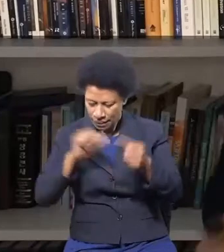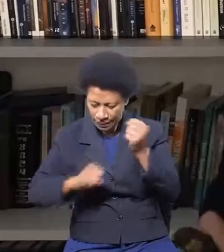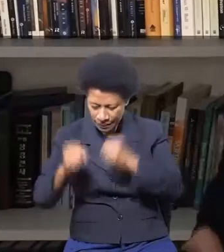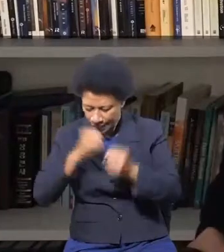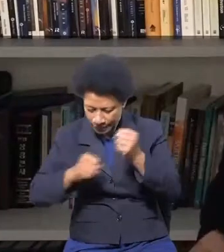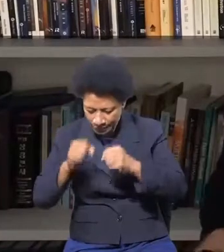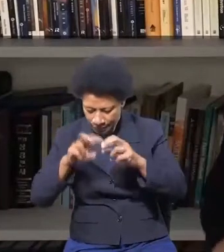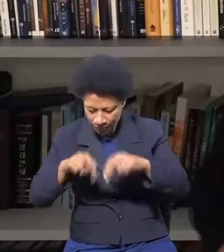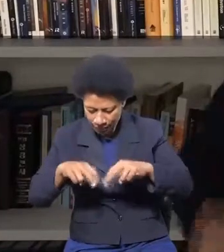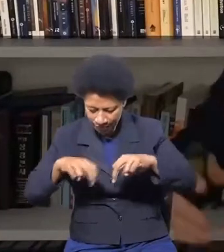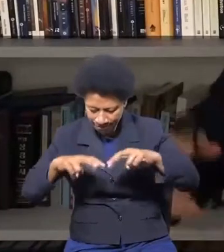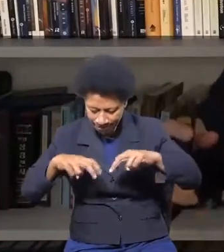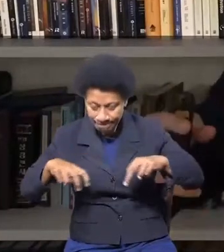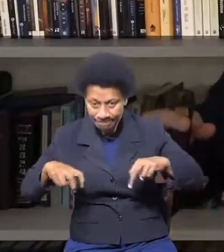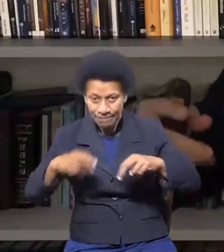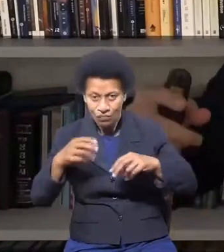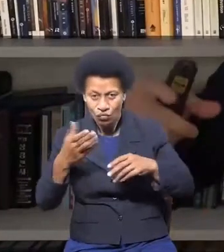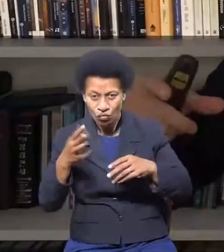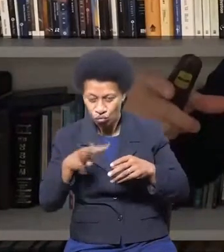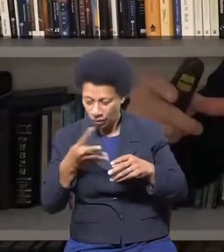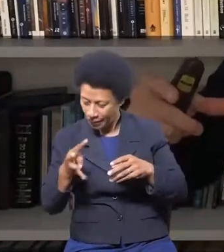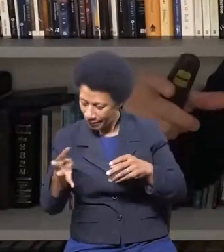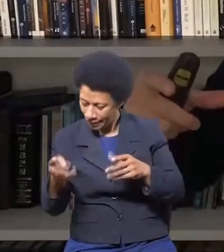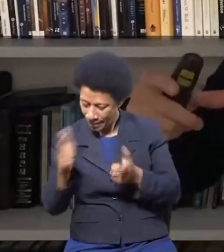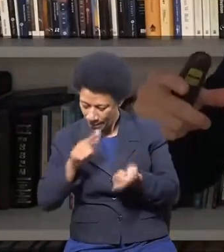in laboratories, and they will be